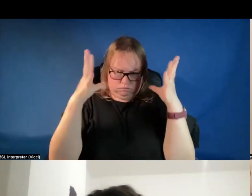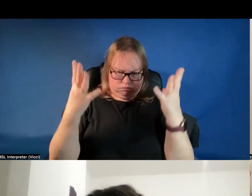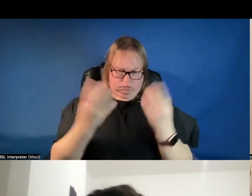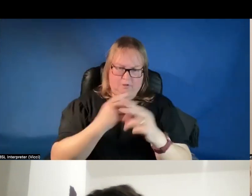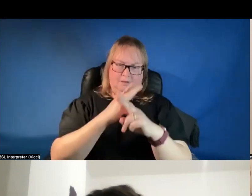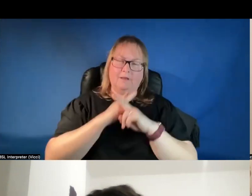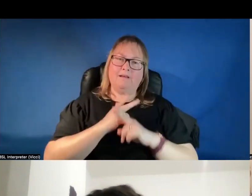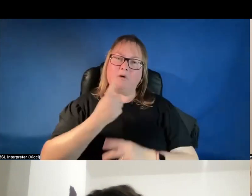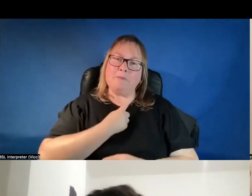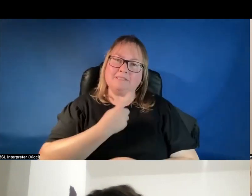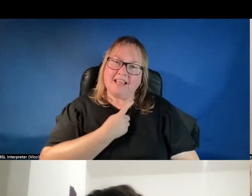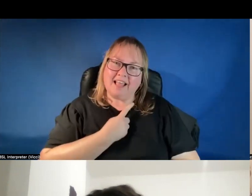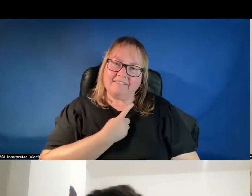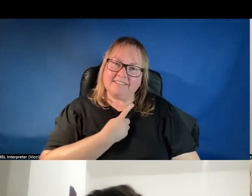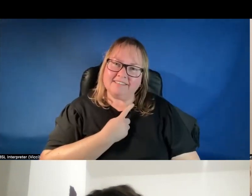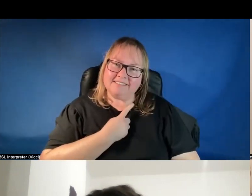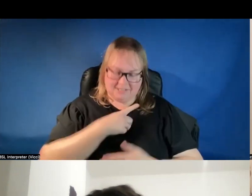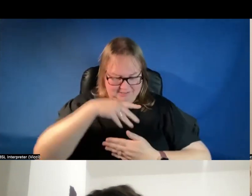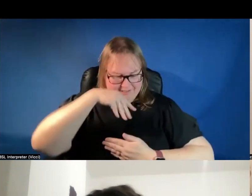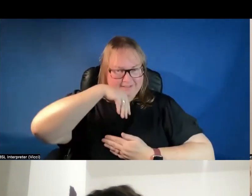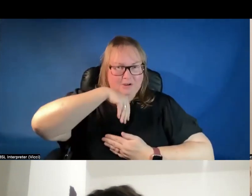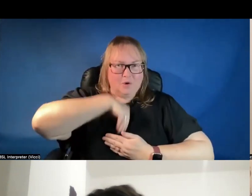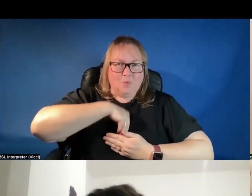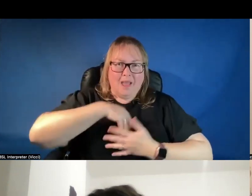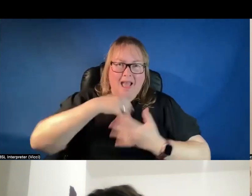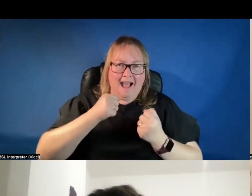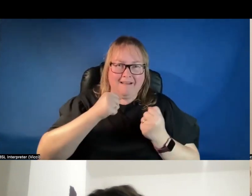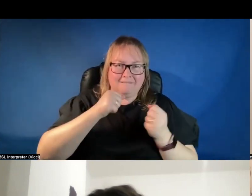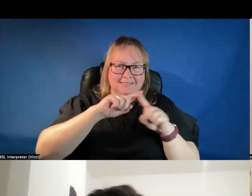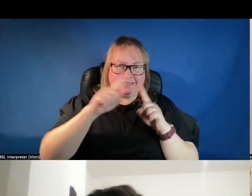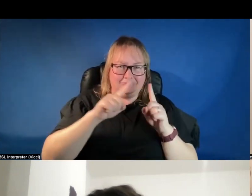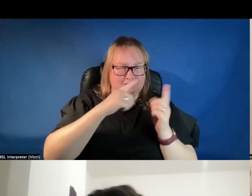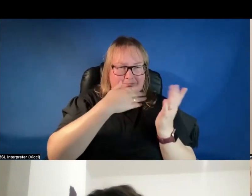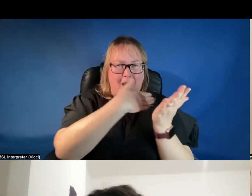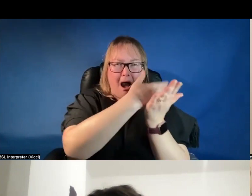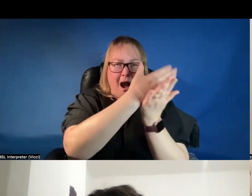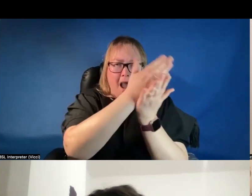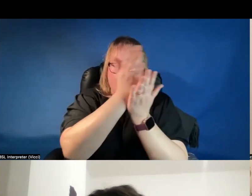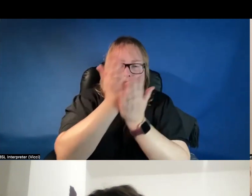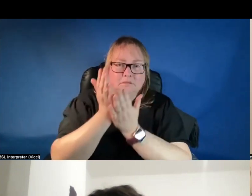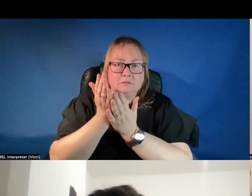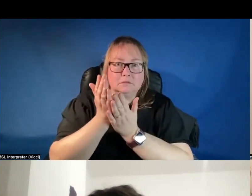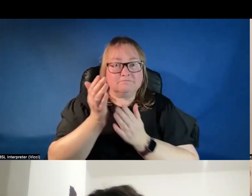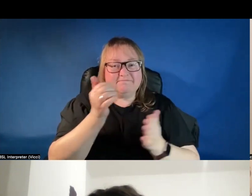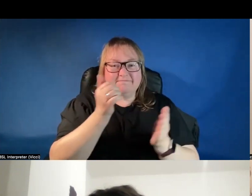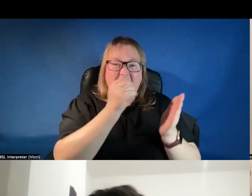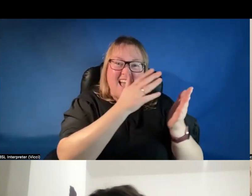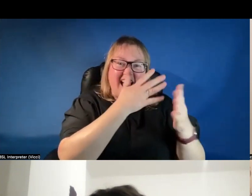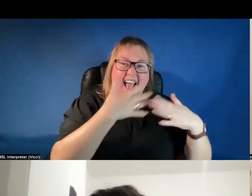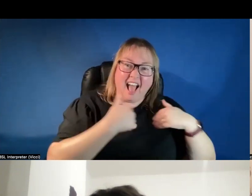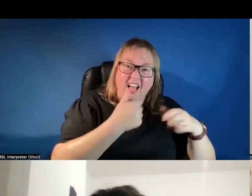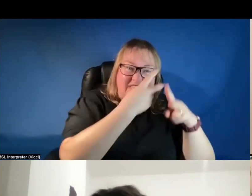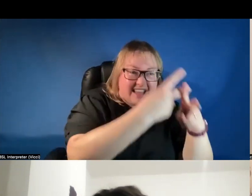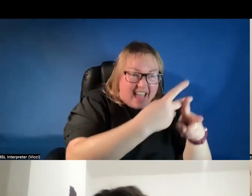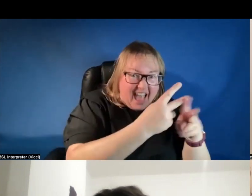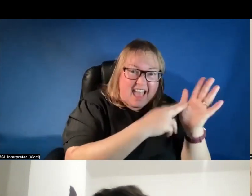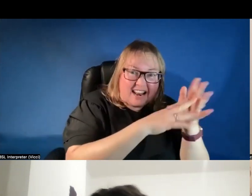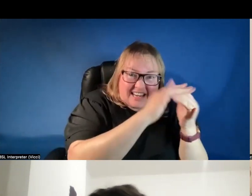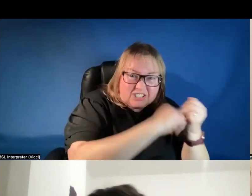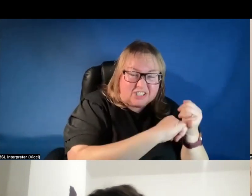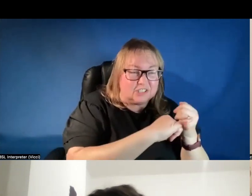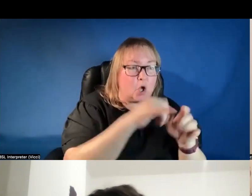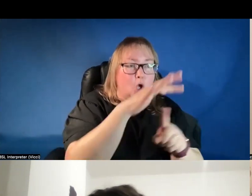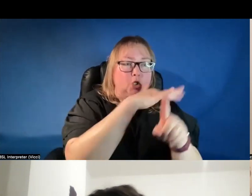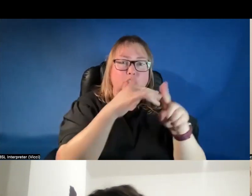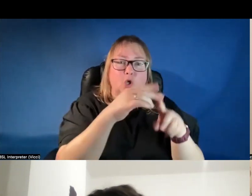the many bits that aren't cared for by healthcare or social care or those kind